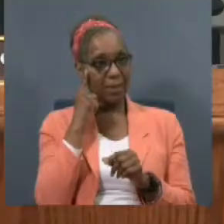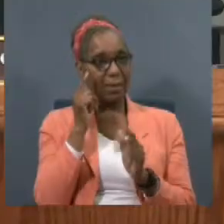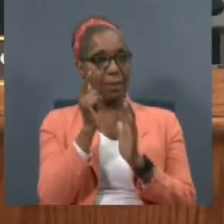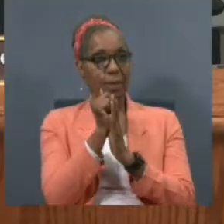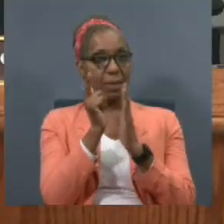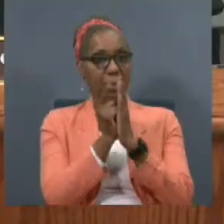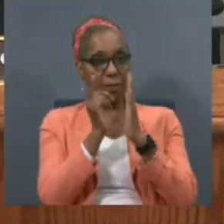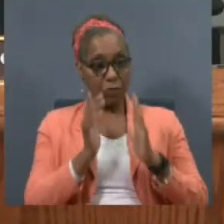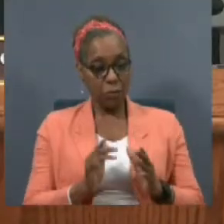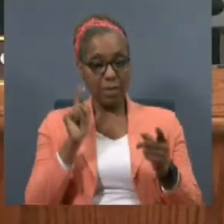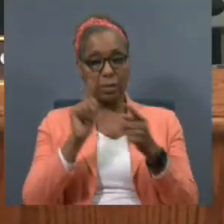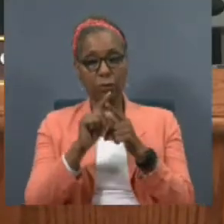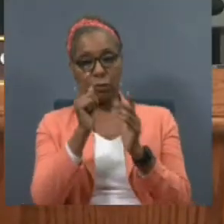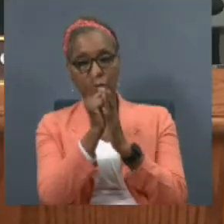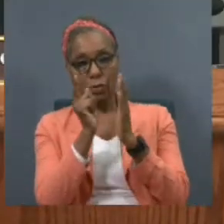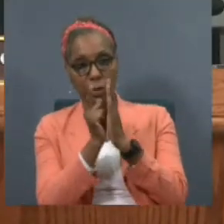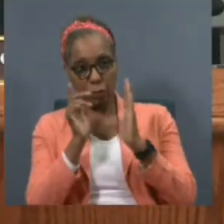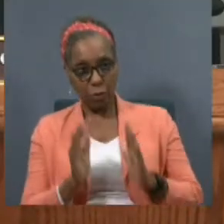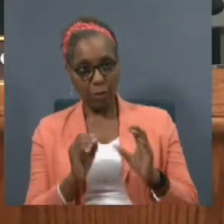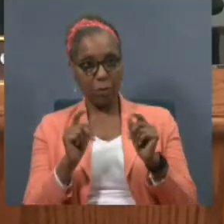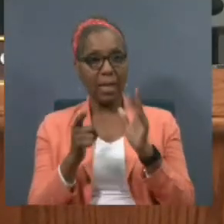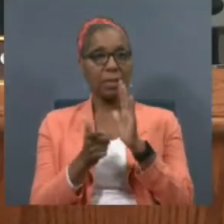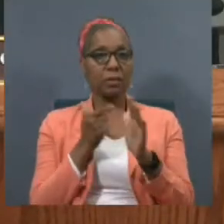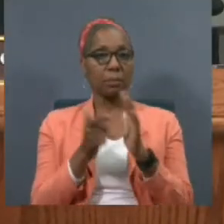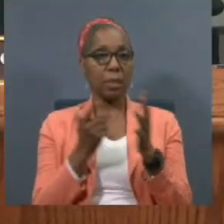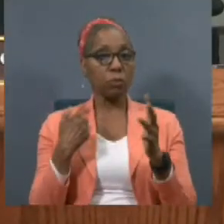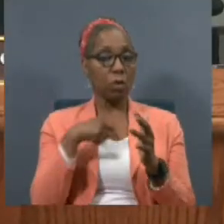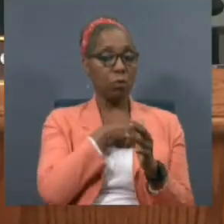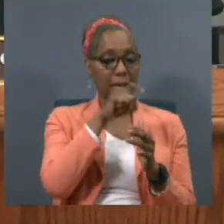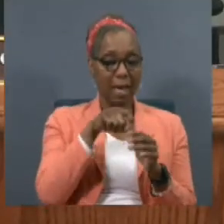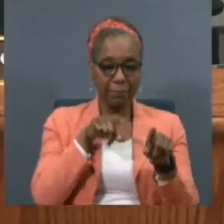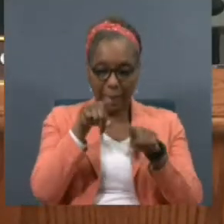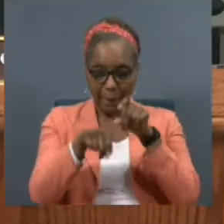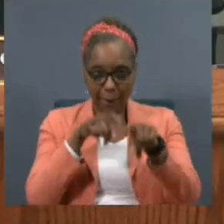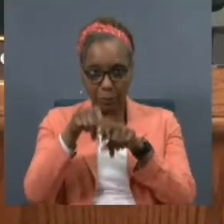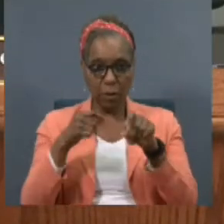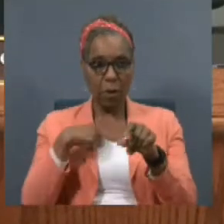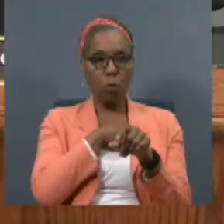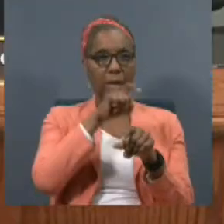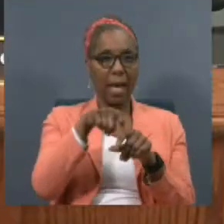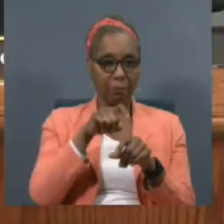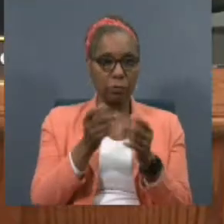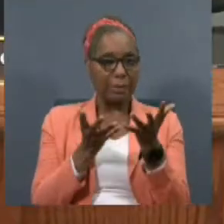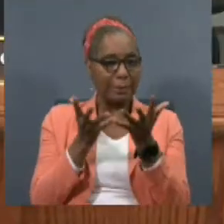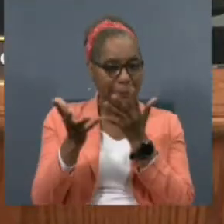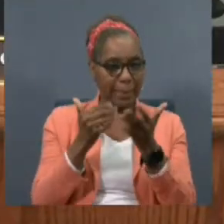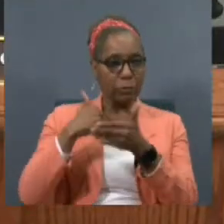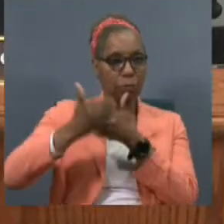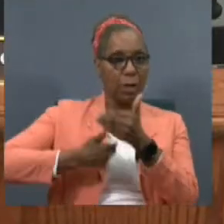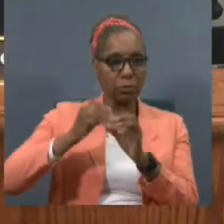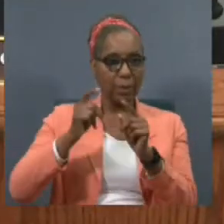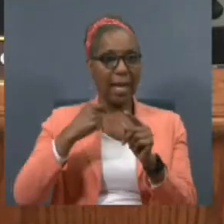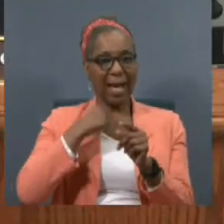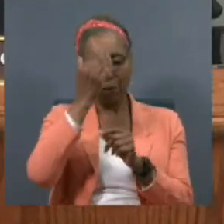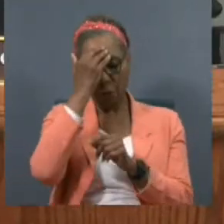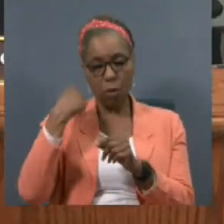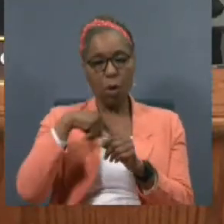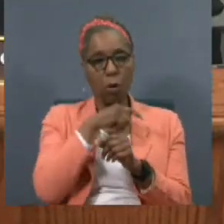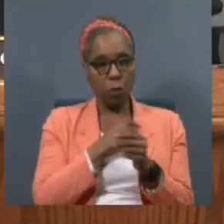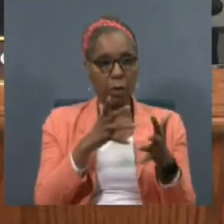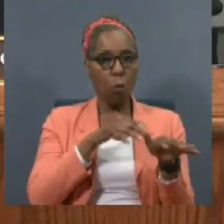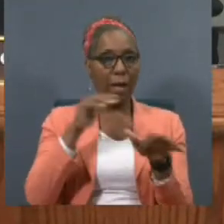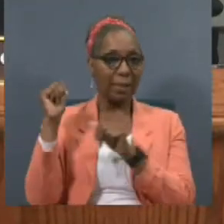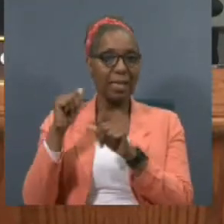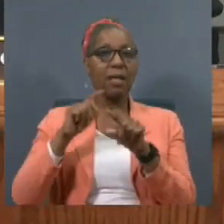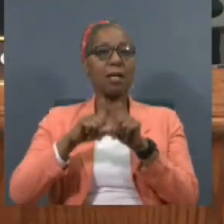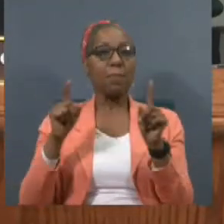to attorney, sometimes what we have to ask questions and we have to engage this process. And I know we all want to be out of here,